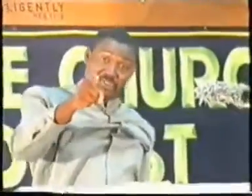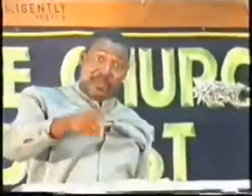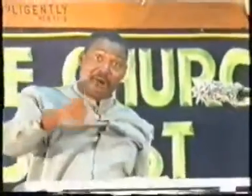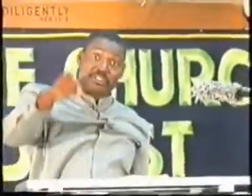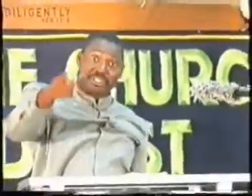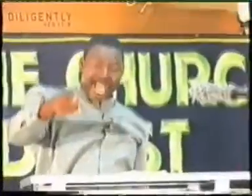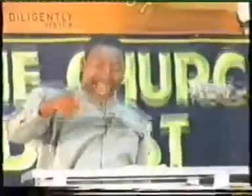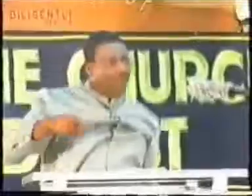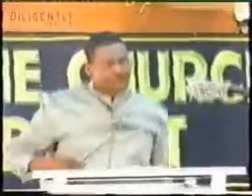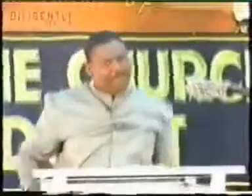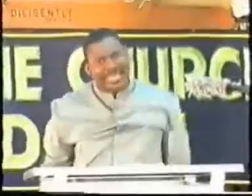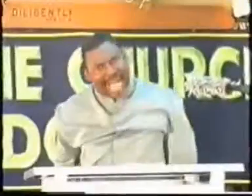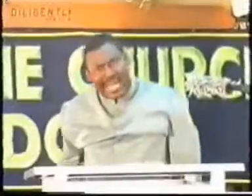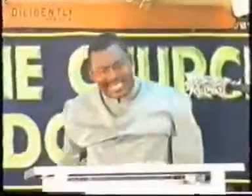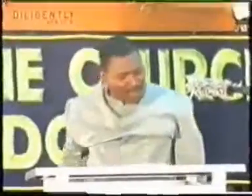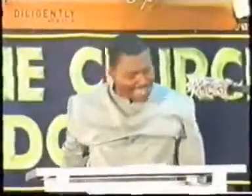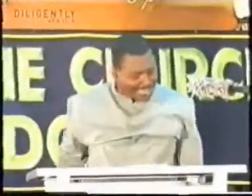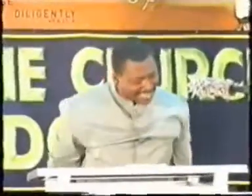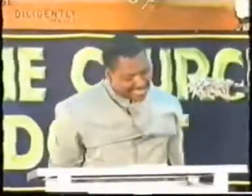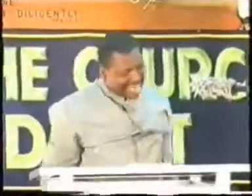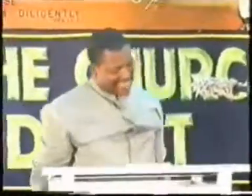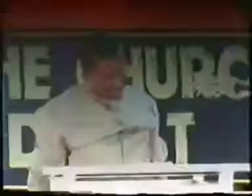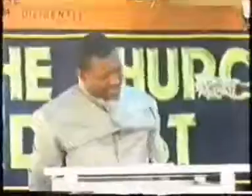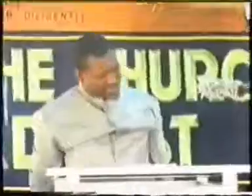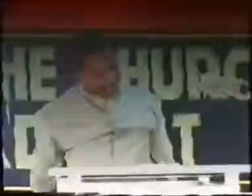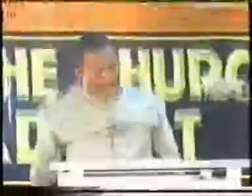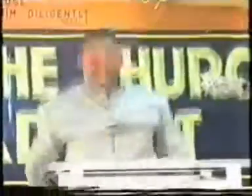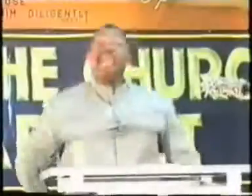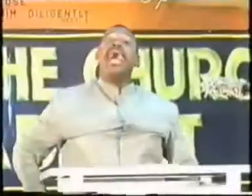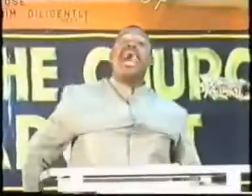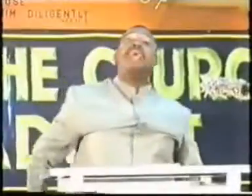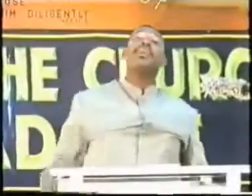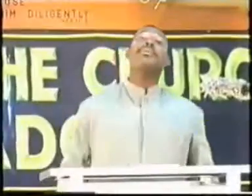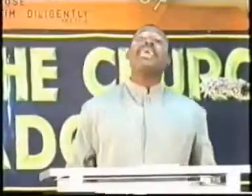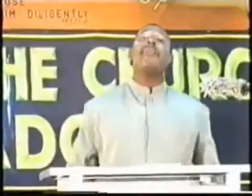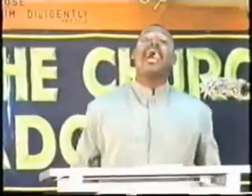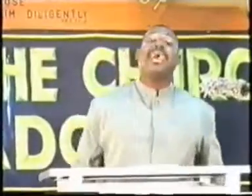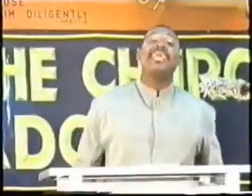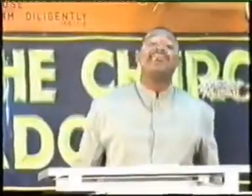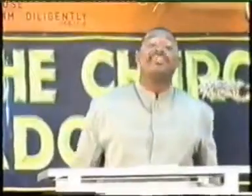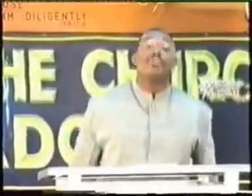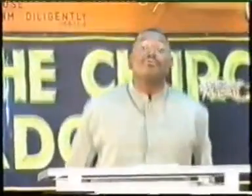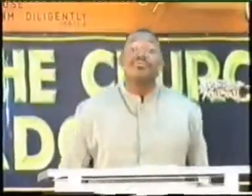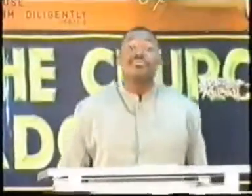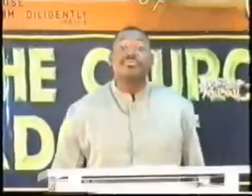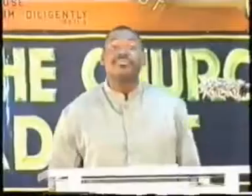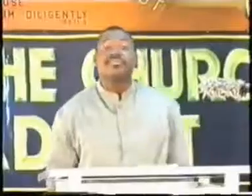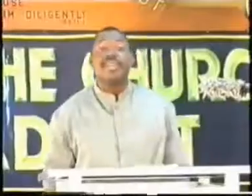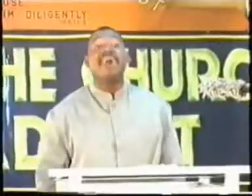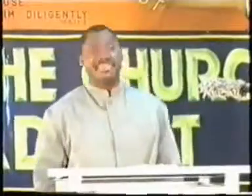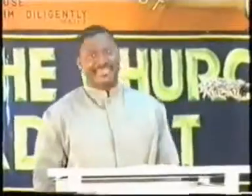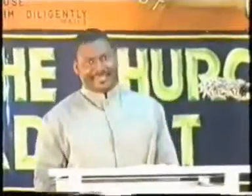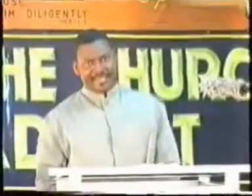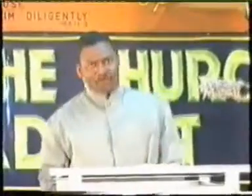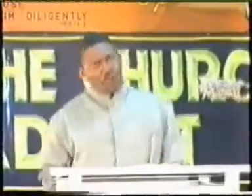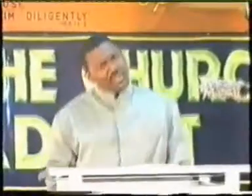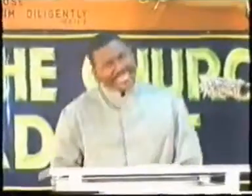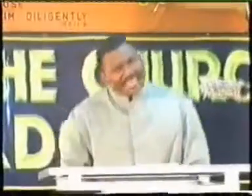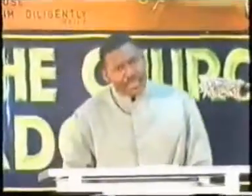years of Christo Ba Ochina, would to mean cat, so one takes our assembly. And I saw him with the Abba and harvest you.